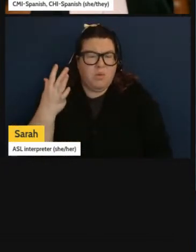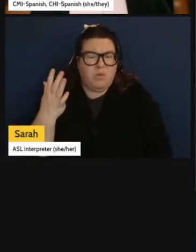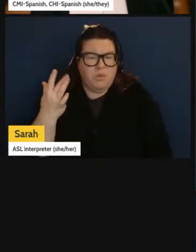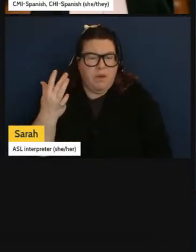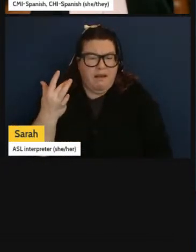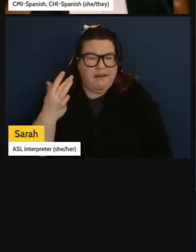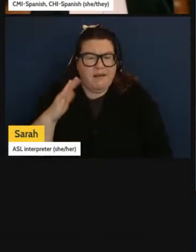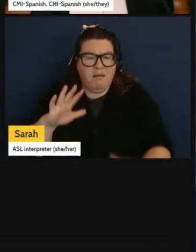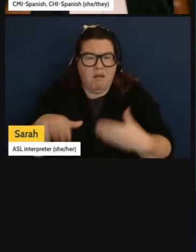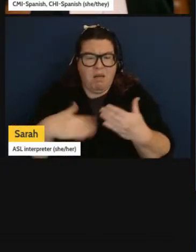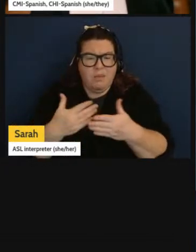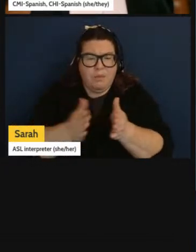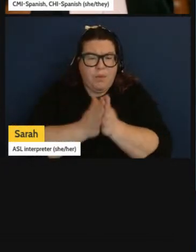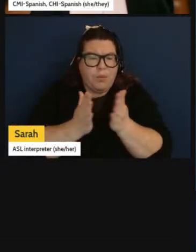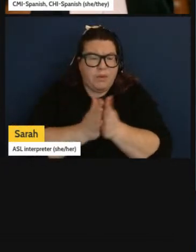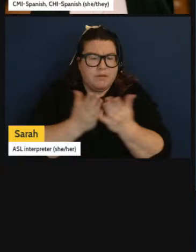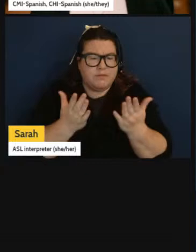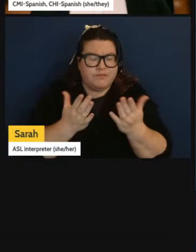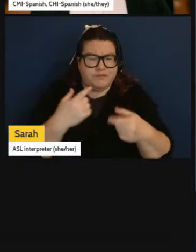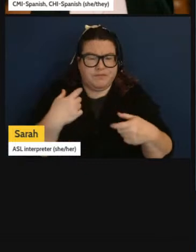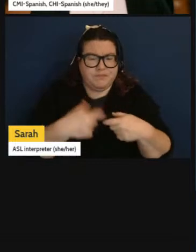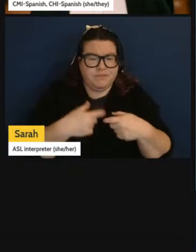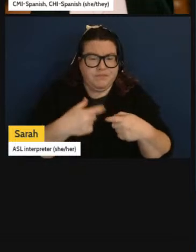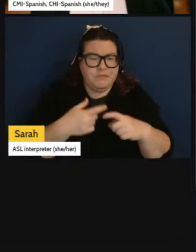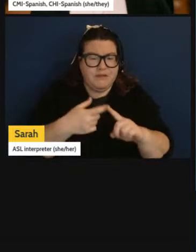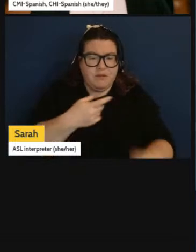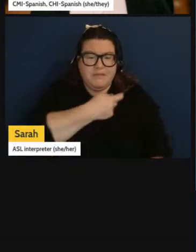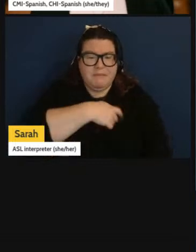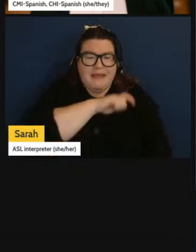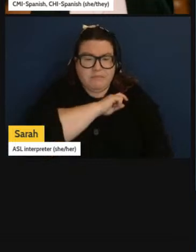the textbooks were in Spanish from Spain?